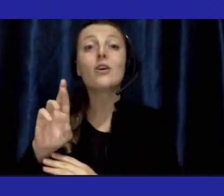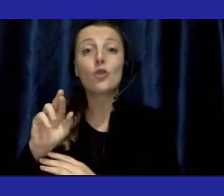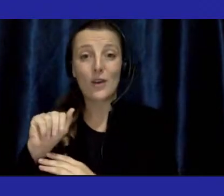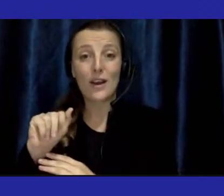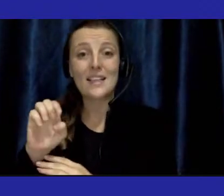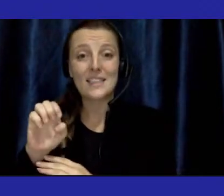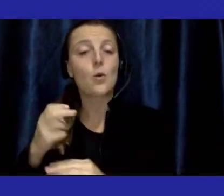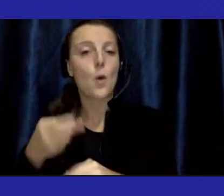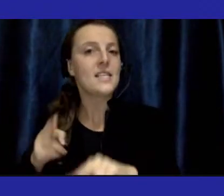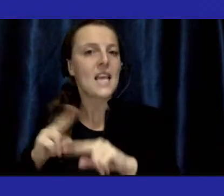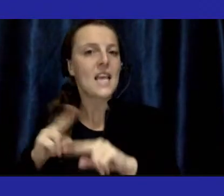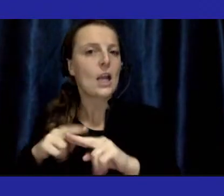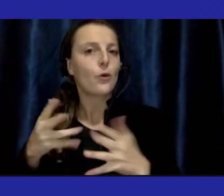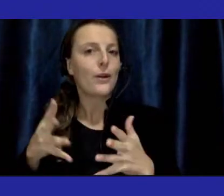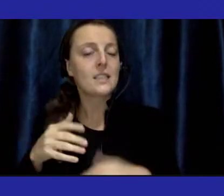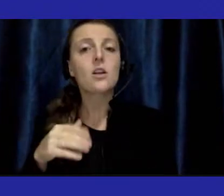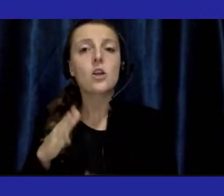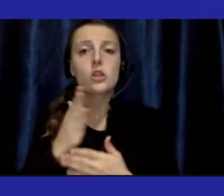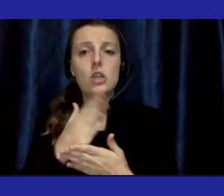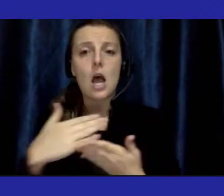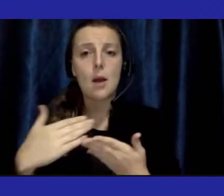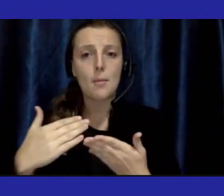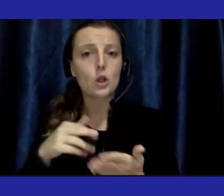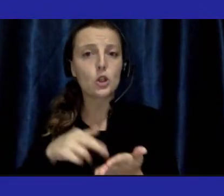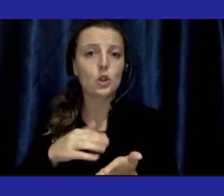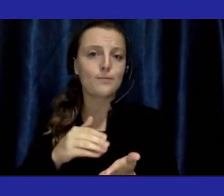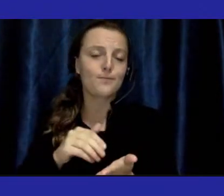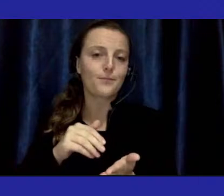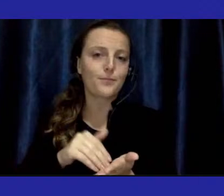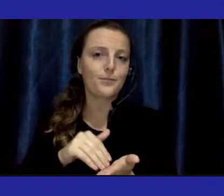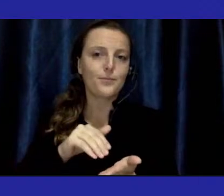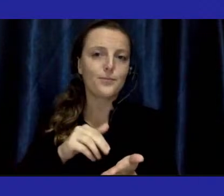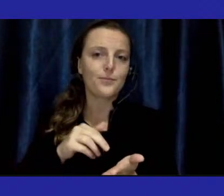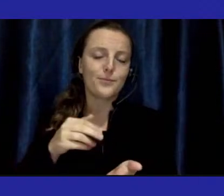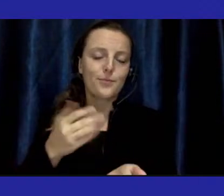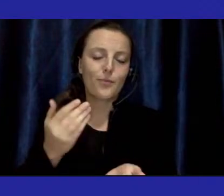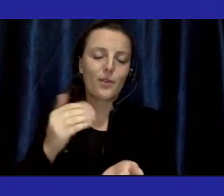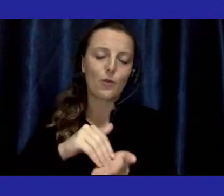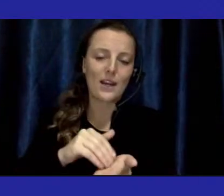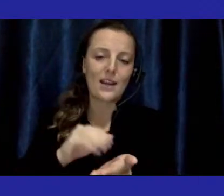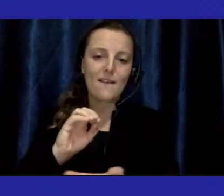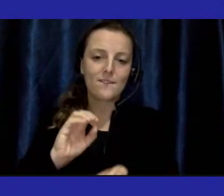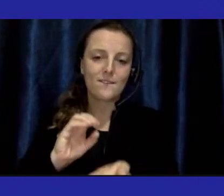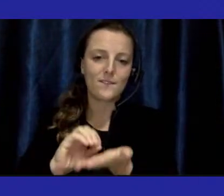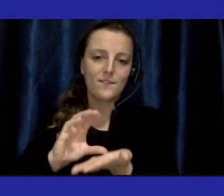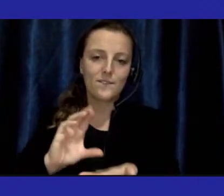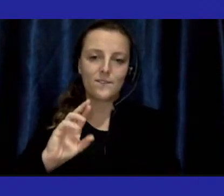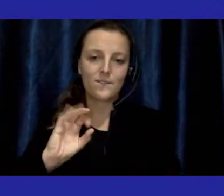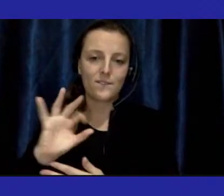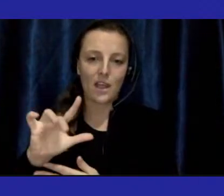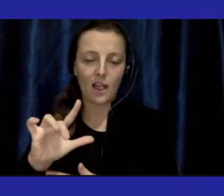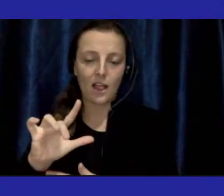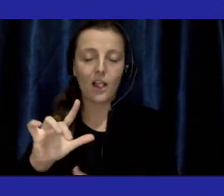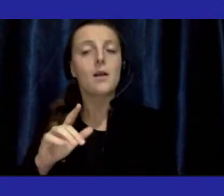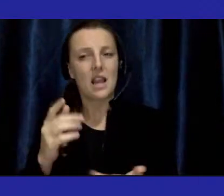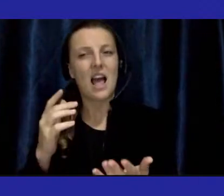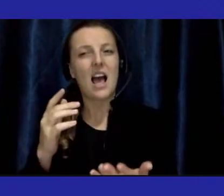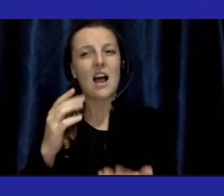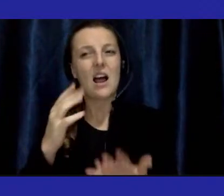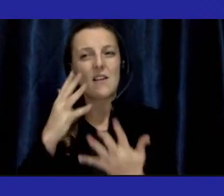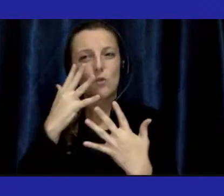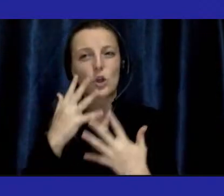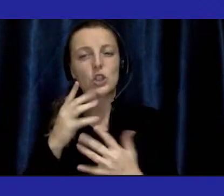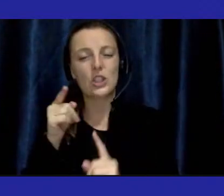managed care quality pools. Unfortunately, there's still a capital cut that remained in place, and we're continuing to work with our